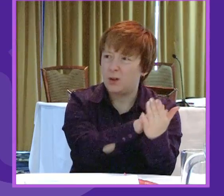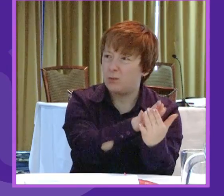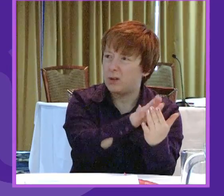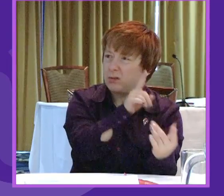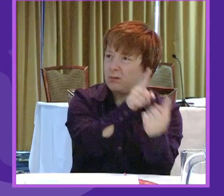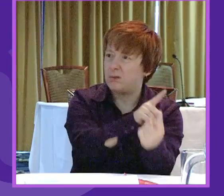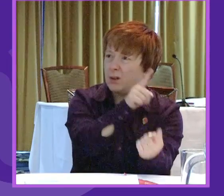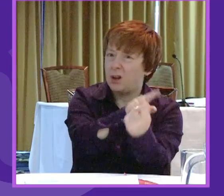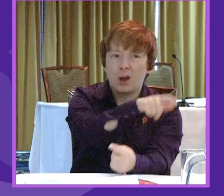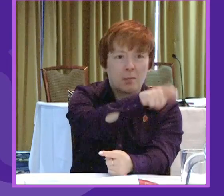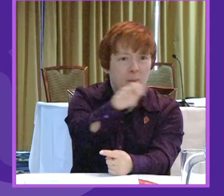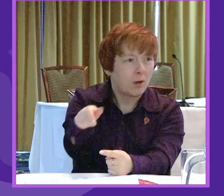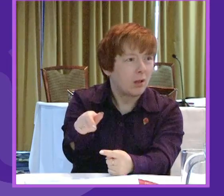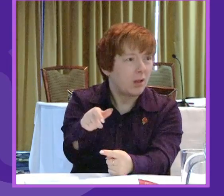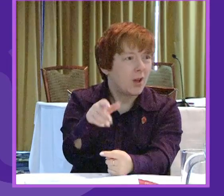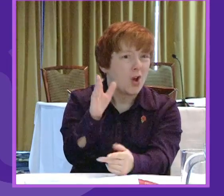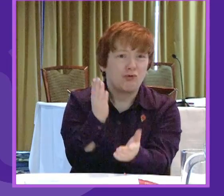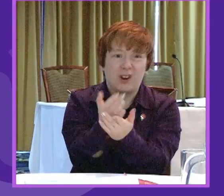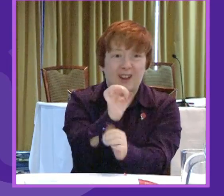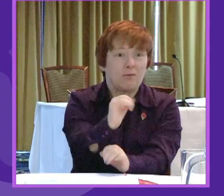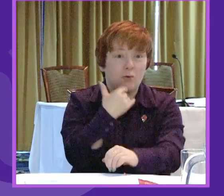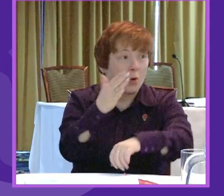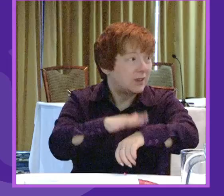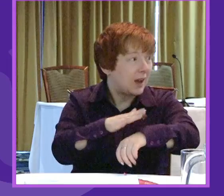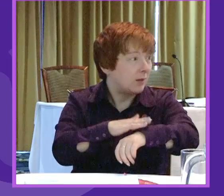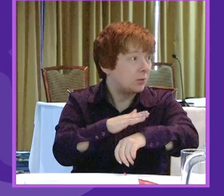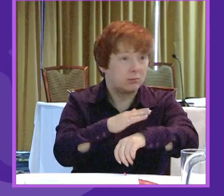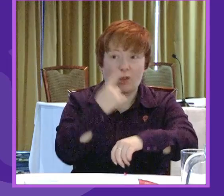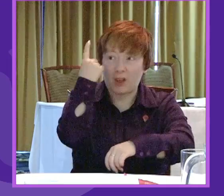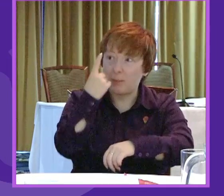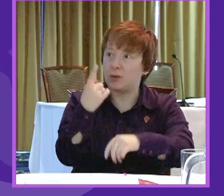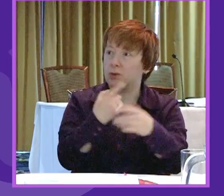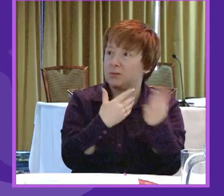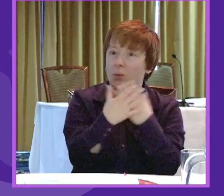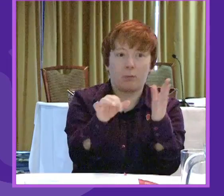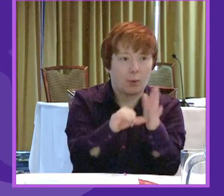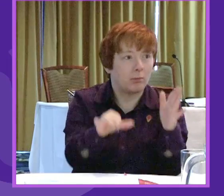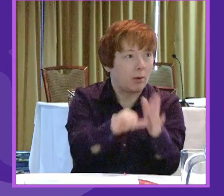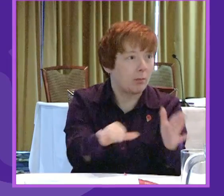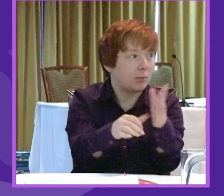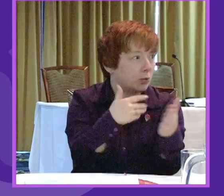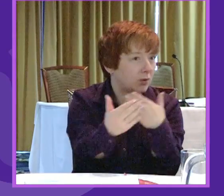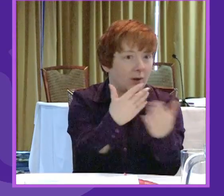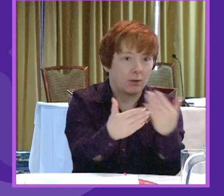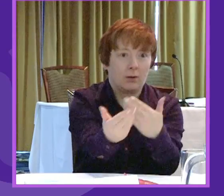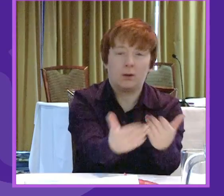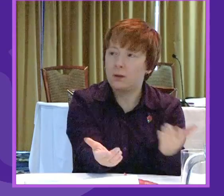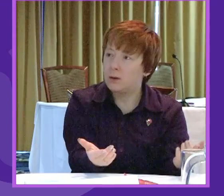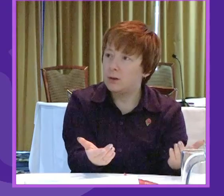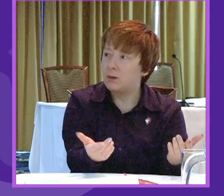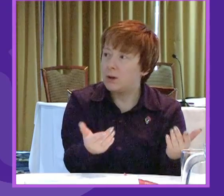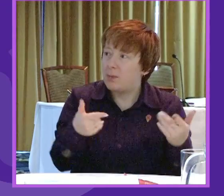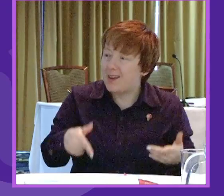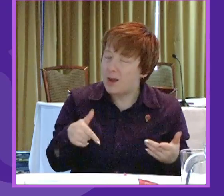line, is that there's no time to think. We're firefighting, we're reacting all of the time. But given, as I